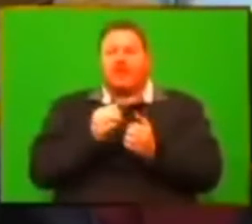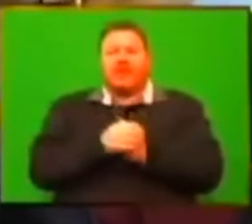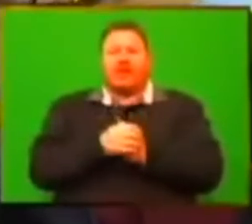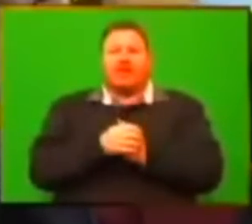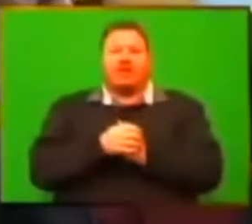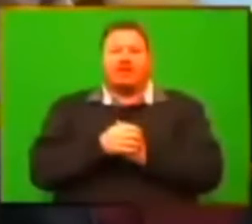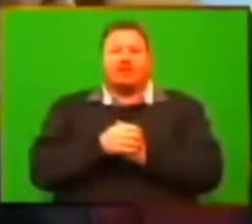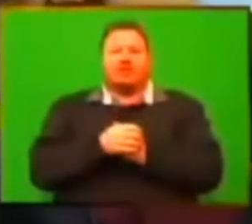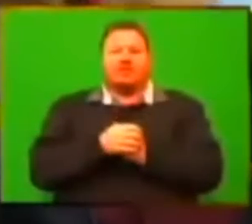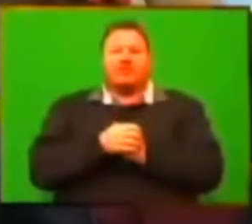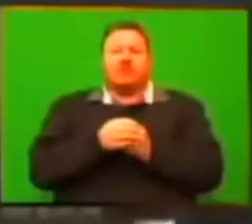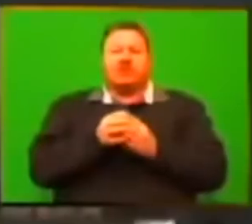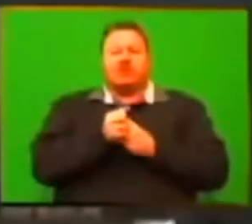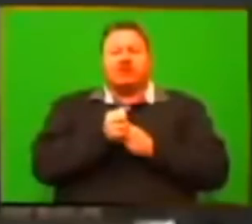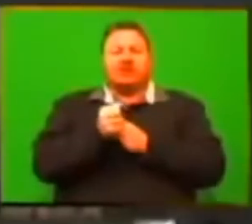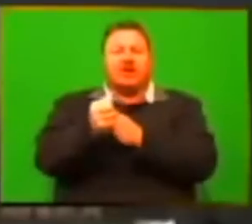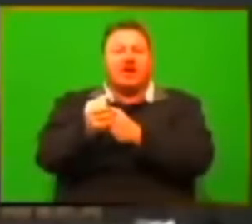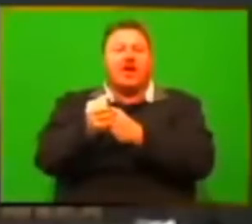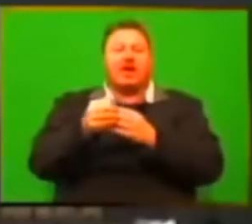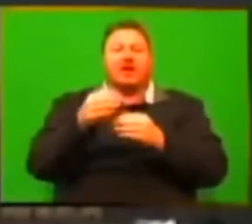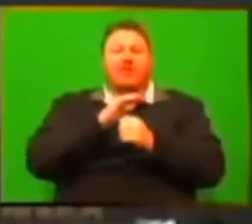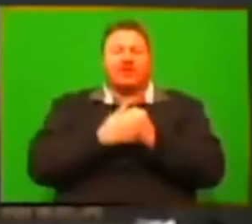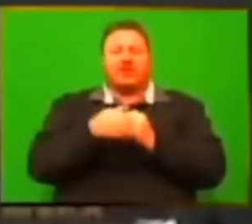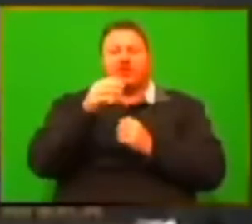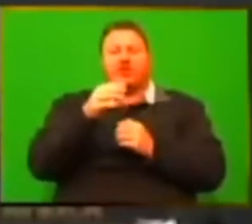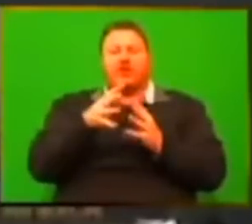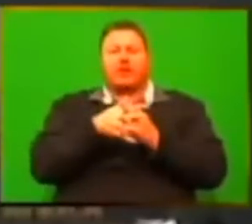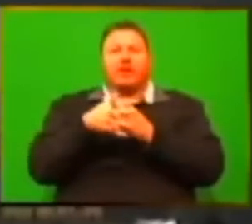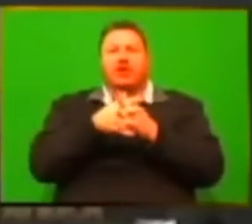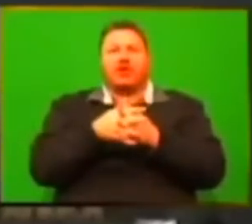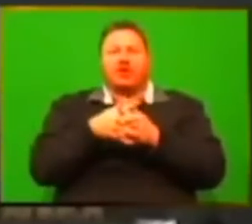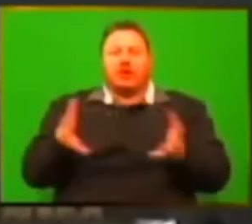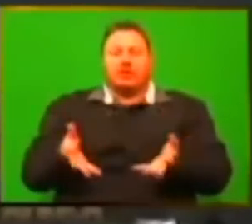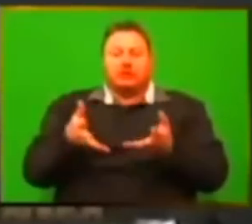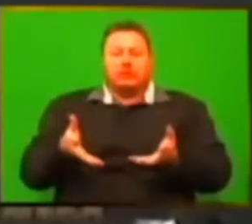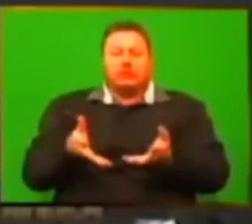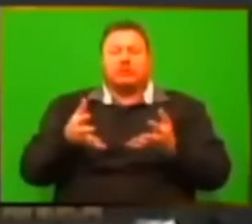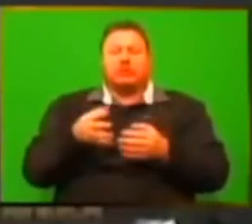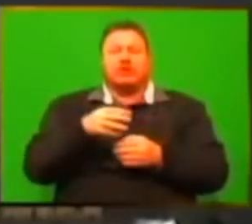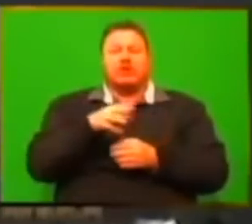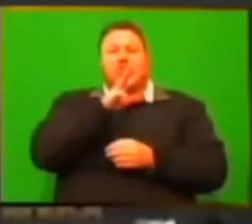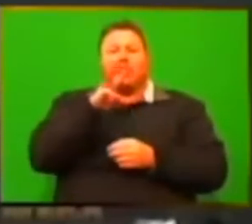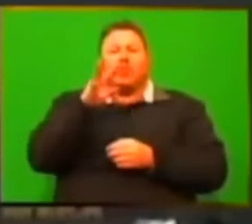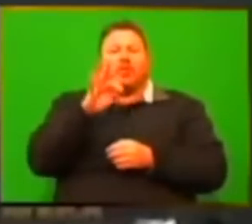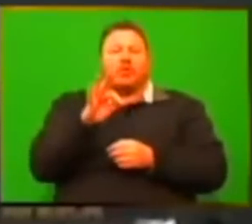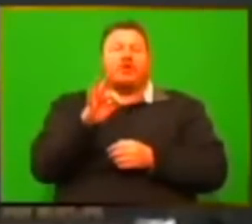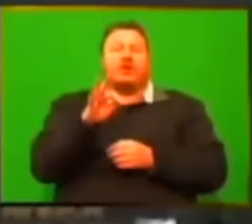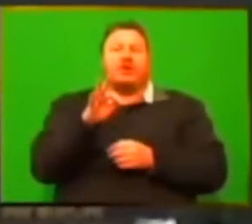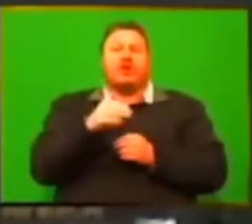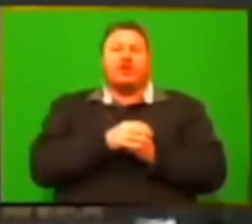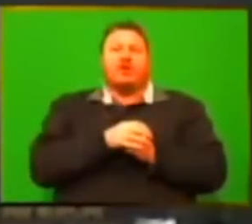the guidance and protection of the United States of America, is agitating for a world war, which will be defined